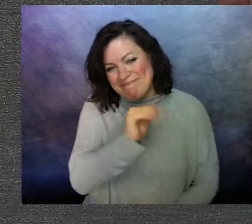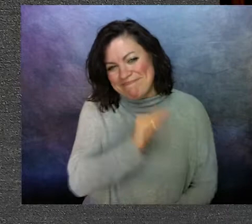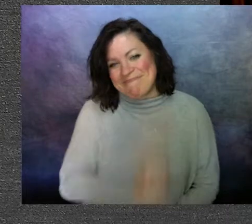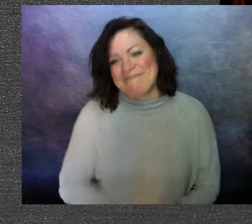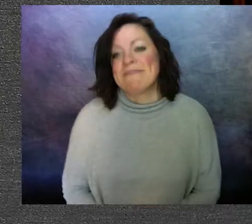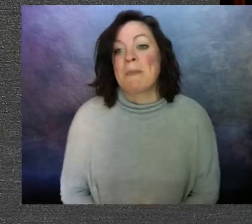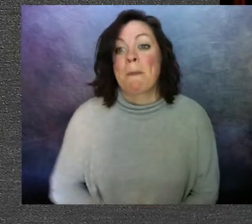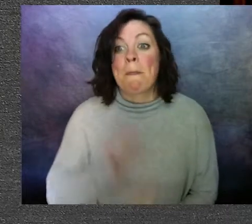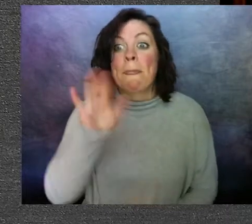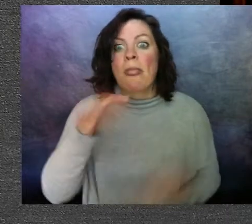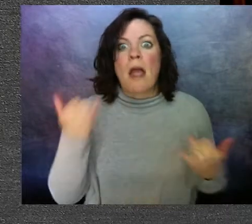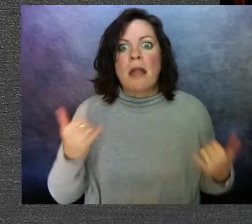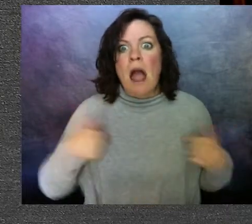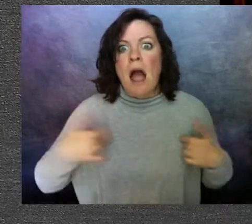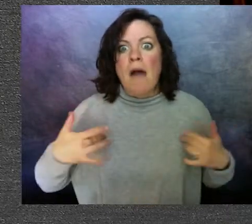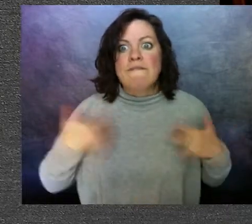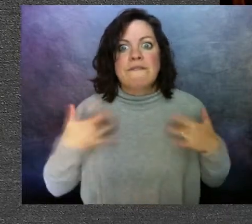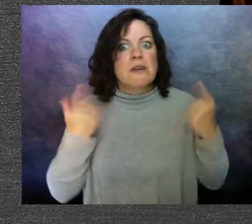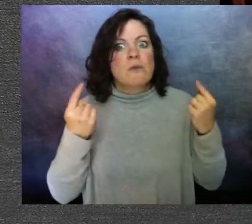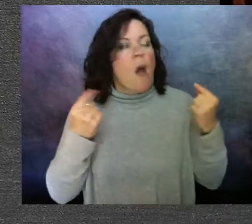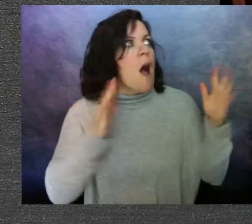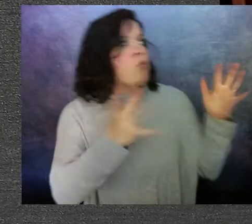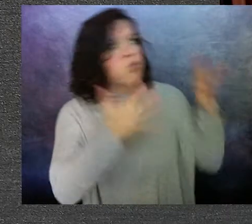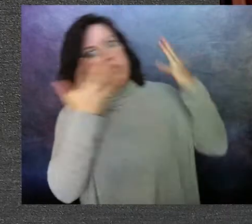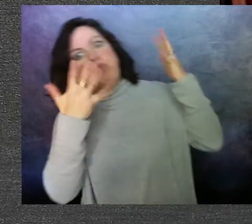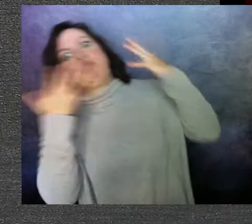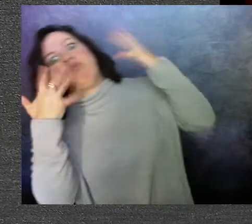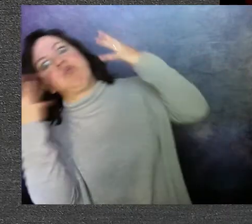time. Now I feel like...